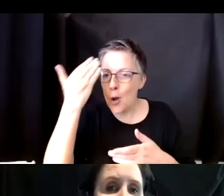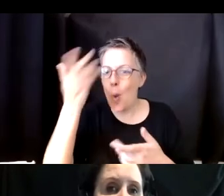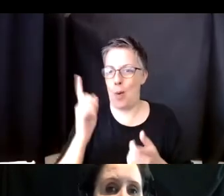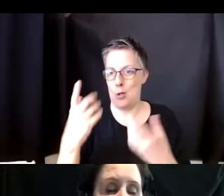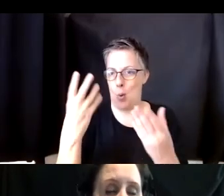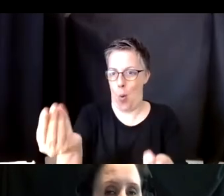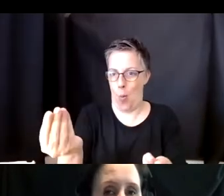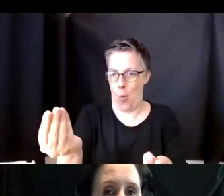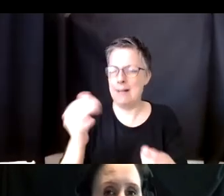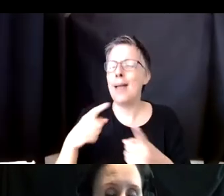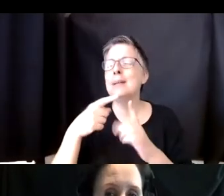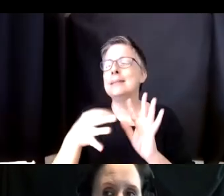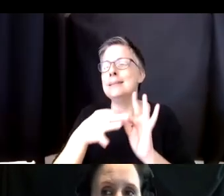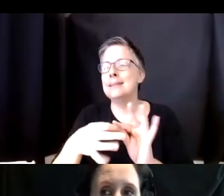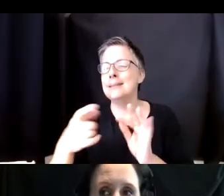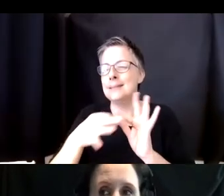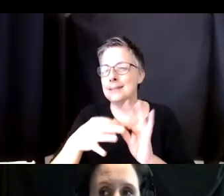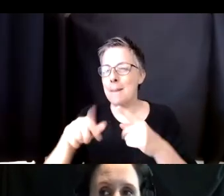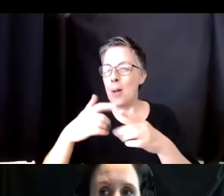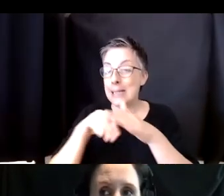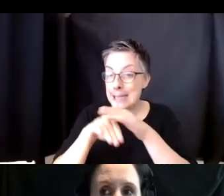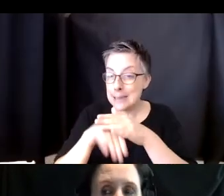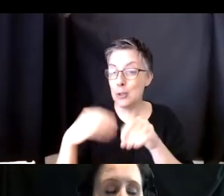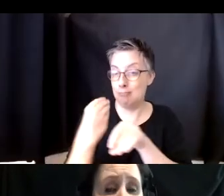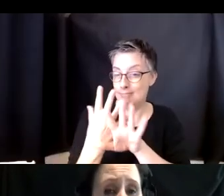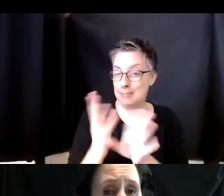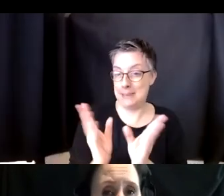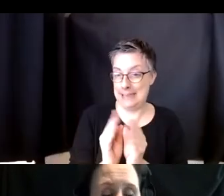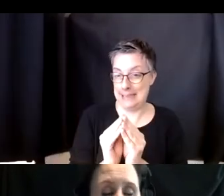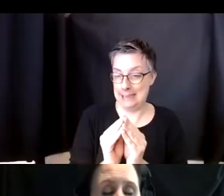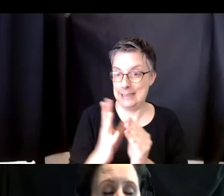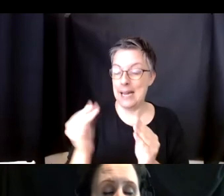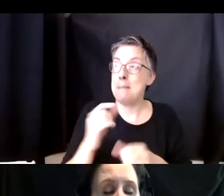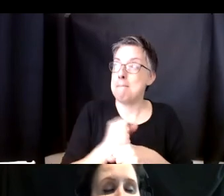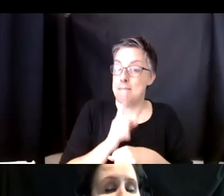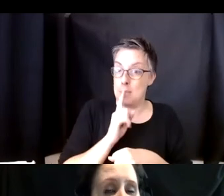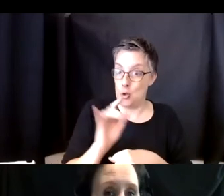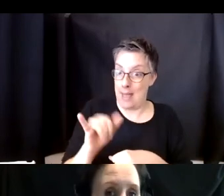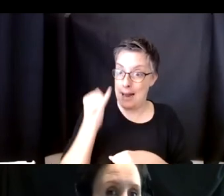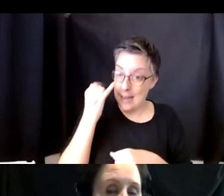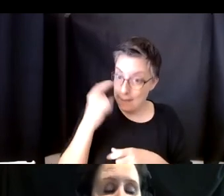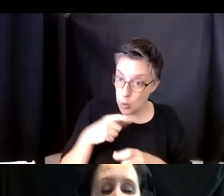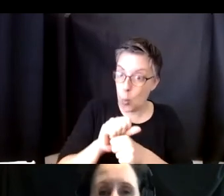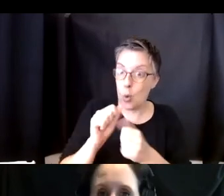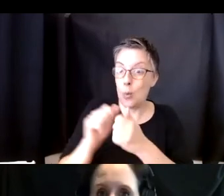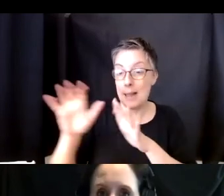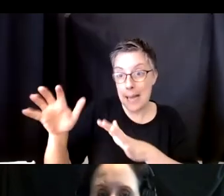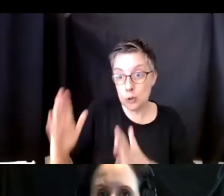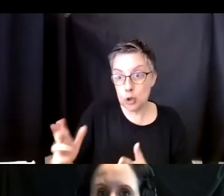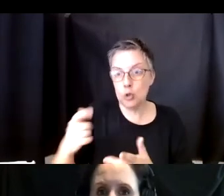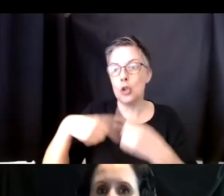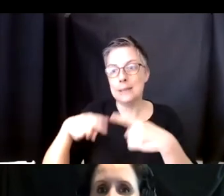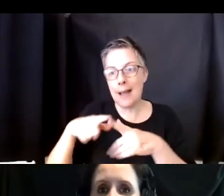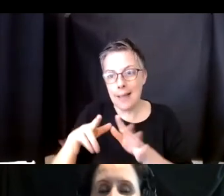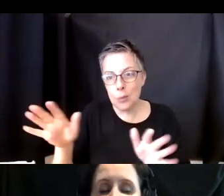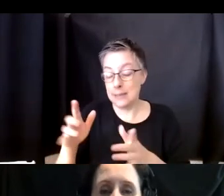was about the conversation on accessible virtual meeting and making sure that if you are working with a captioner or a sign language